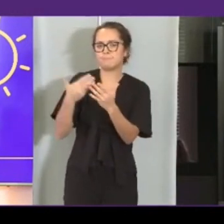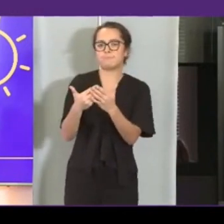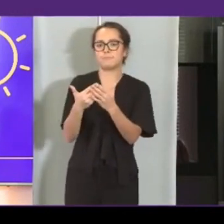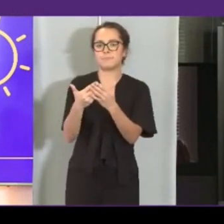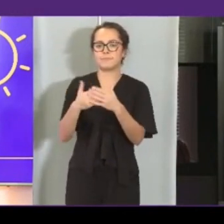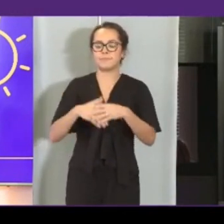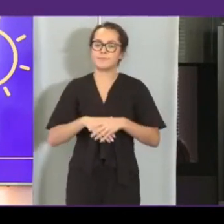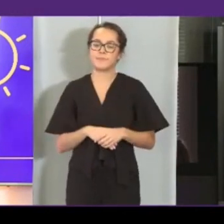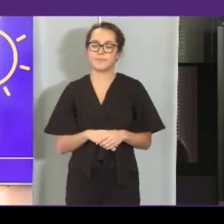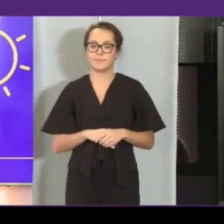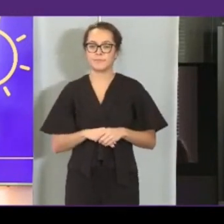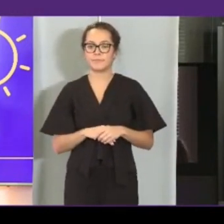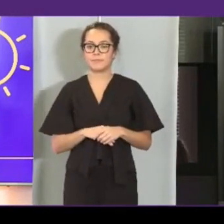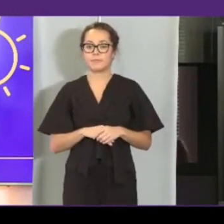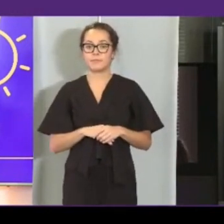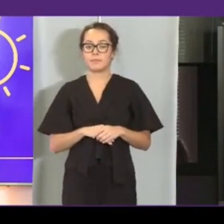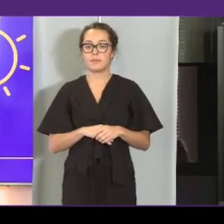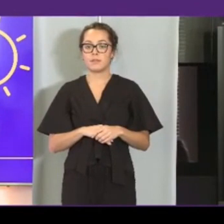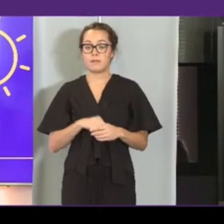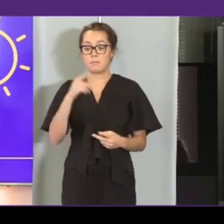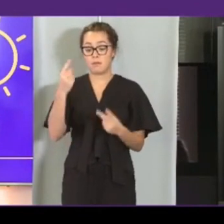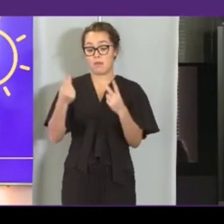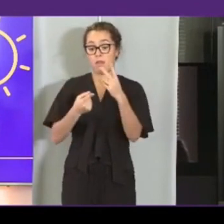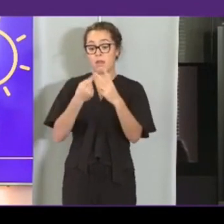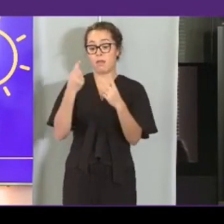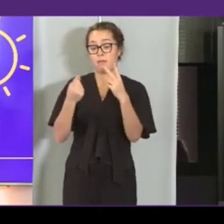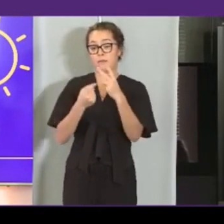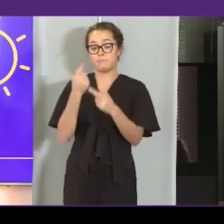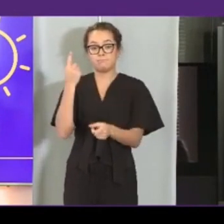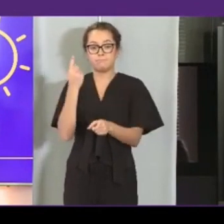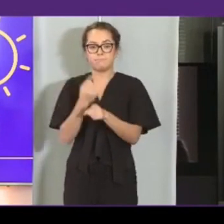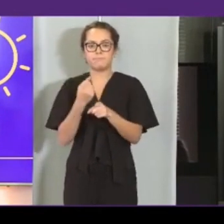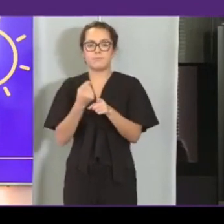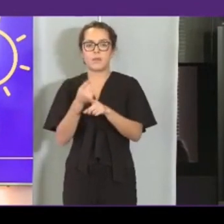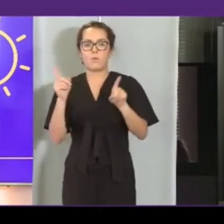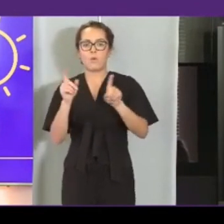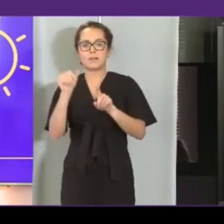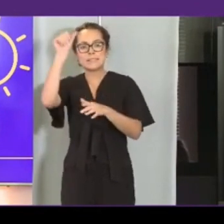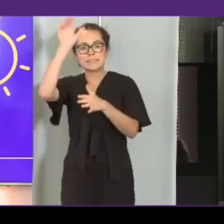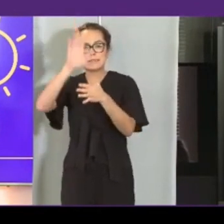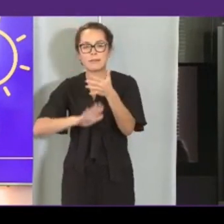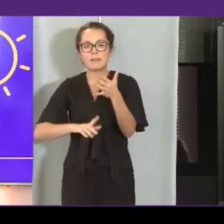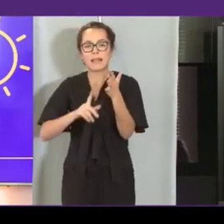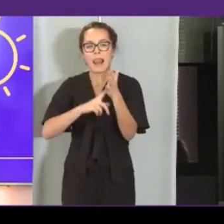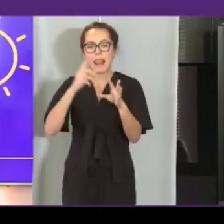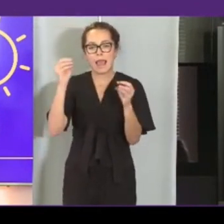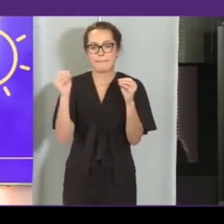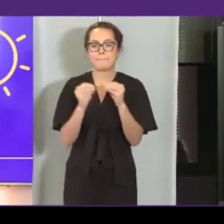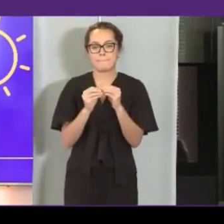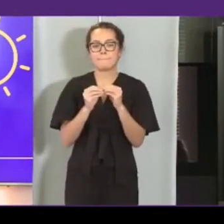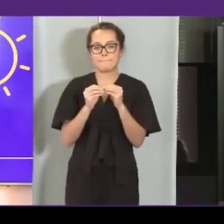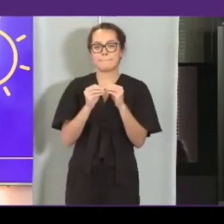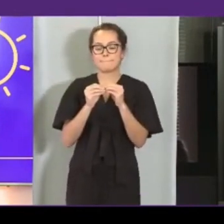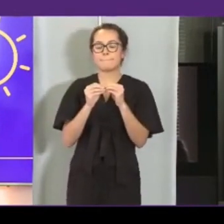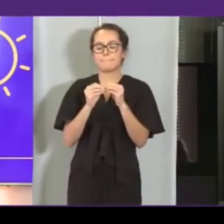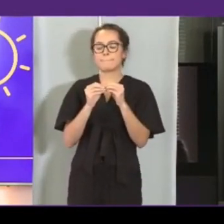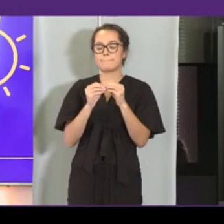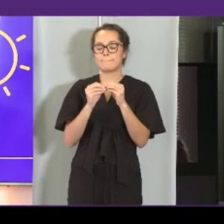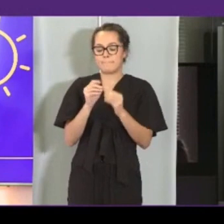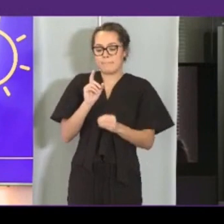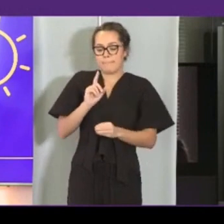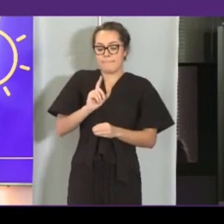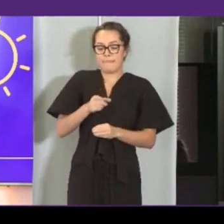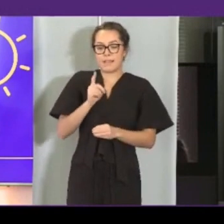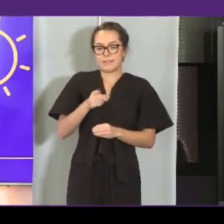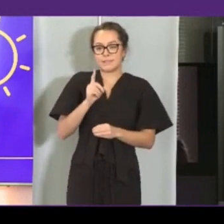But one of the other things that we're going to be talking about today is experience labs. And this, I think,